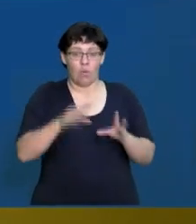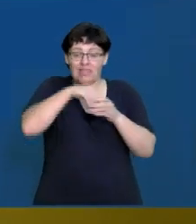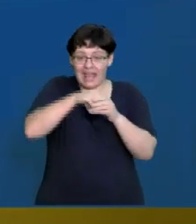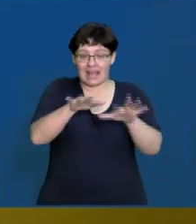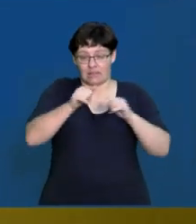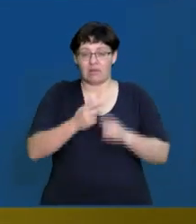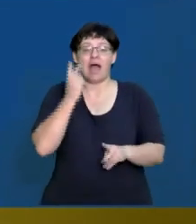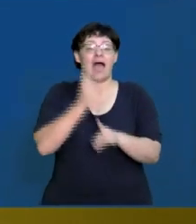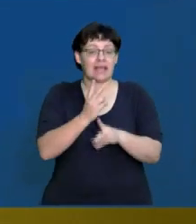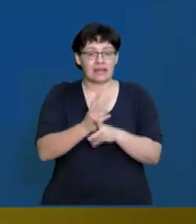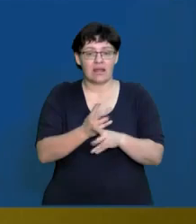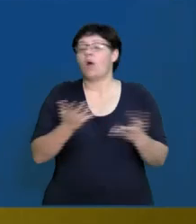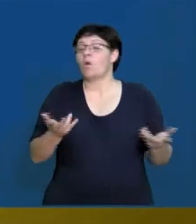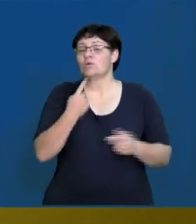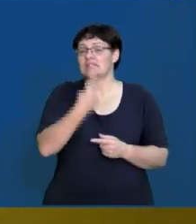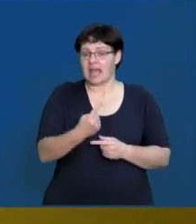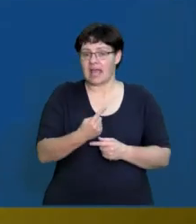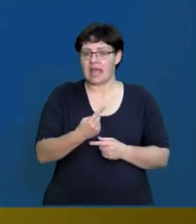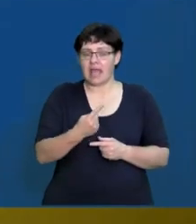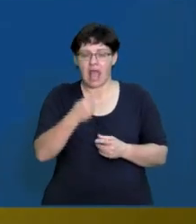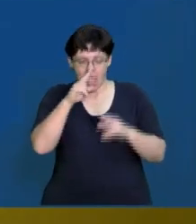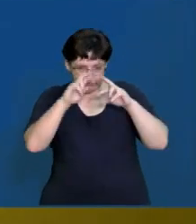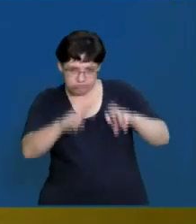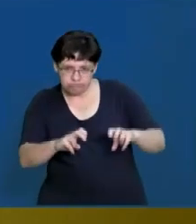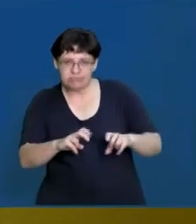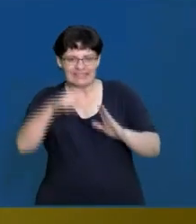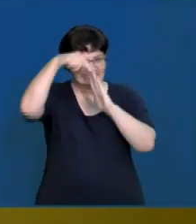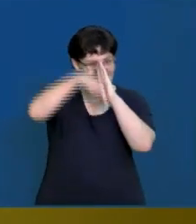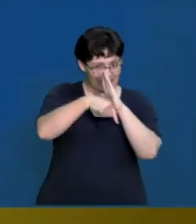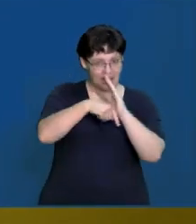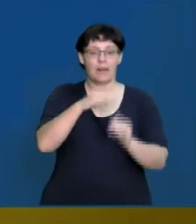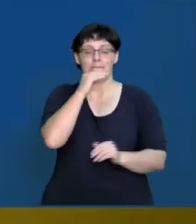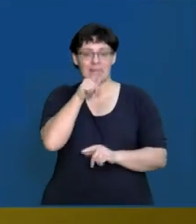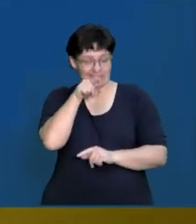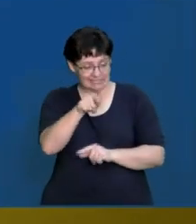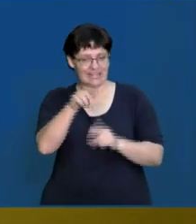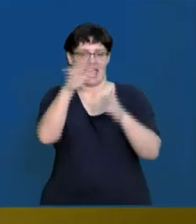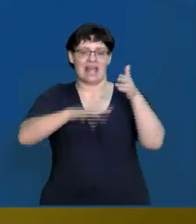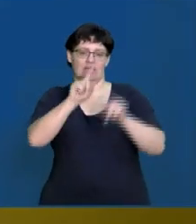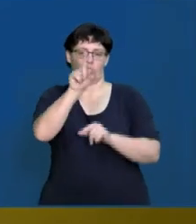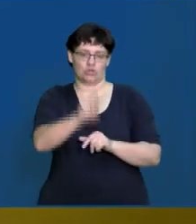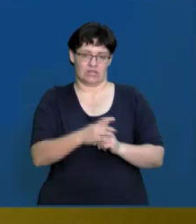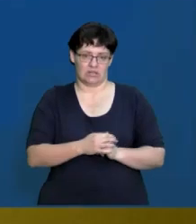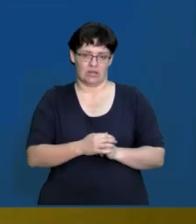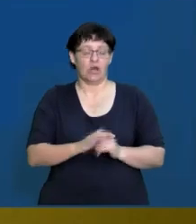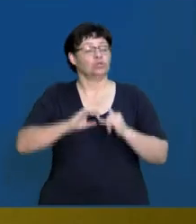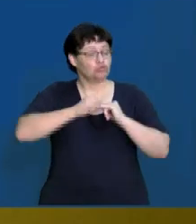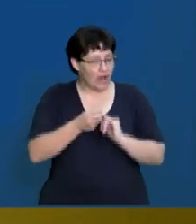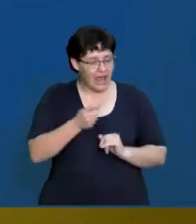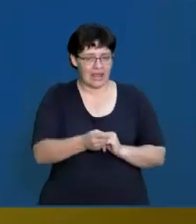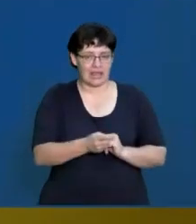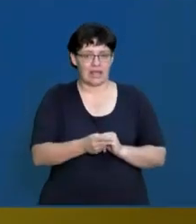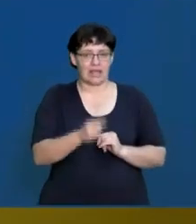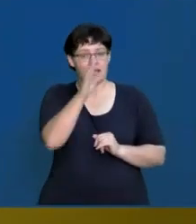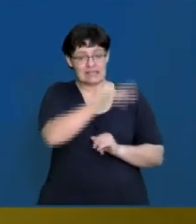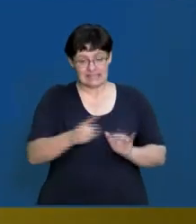take it again. I said anywhere where it says examine in detail, that is typically an essay question. Tackle that, one of the